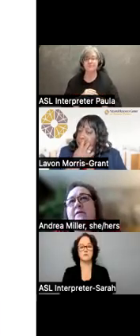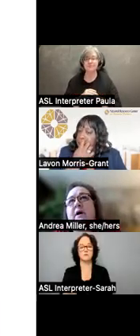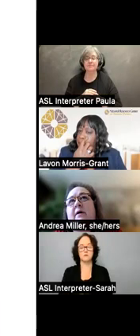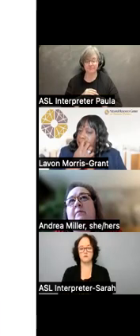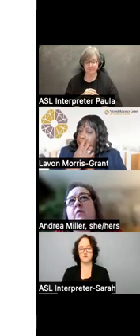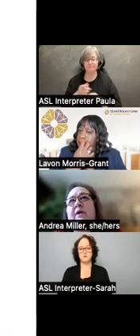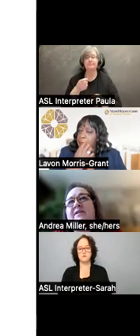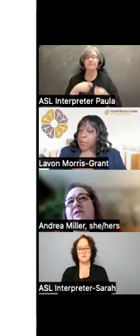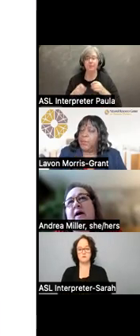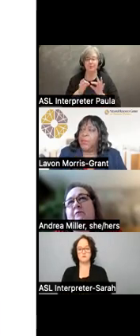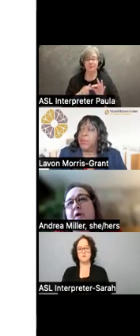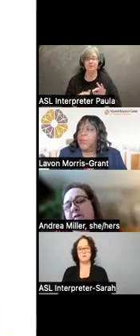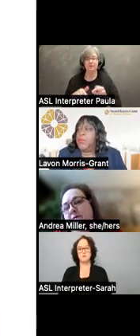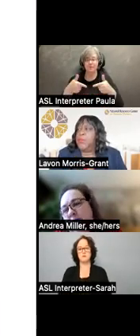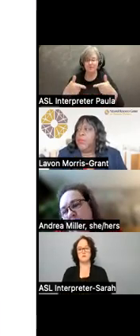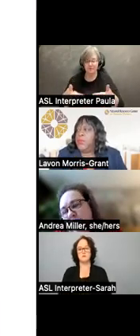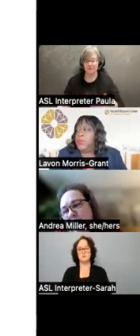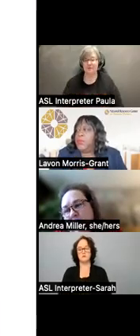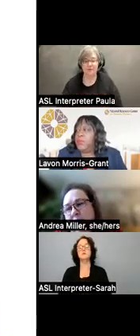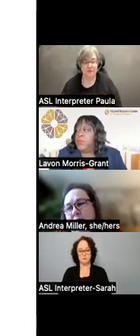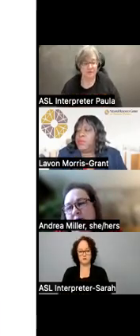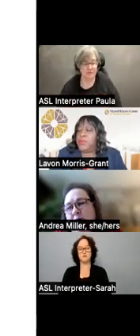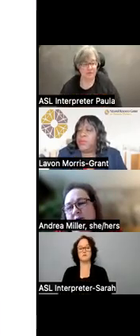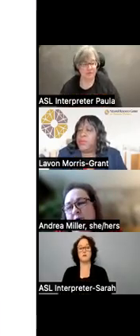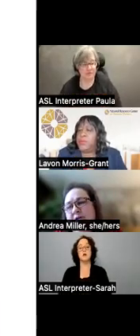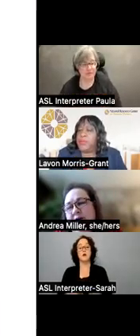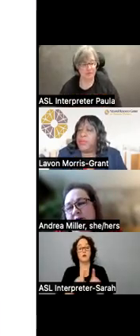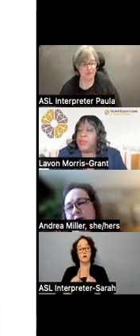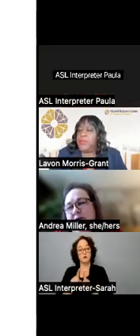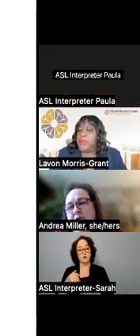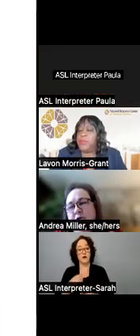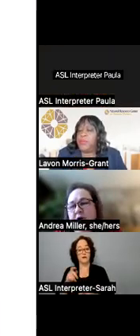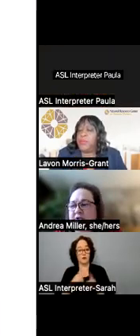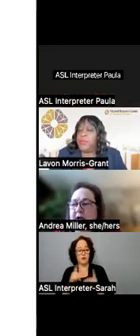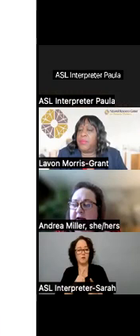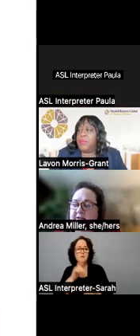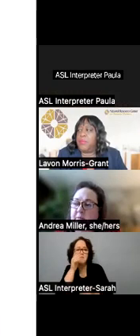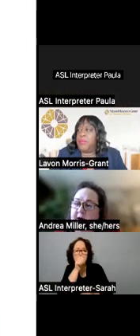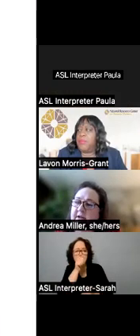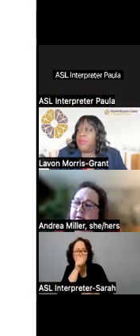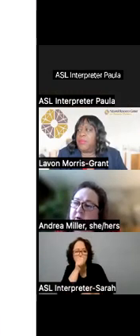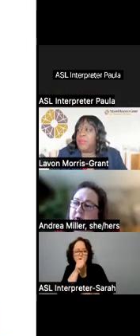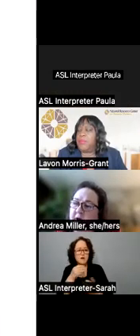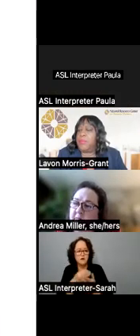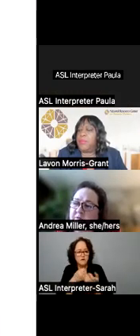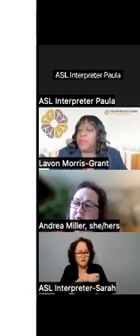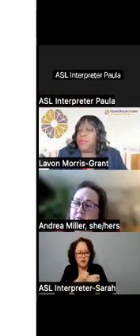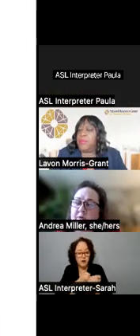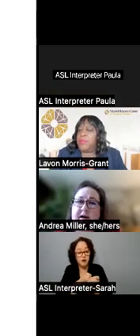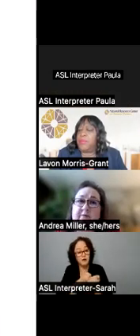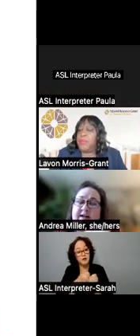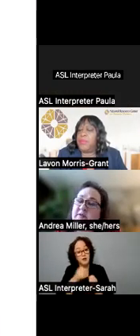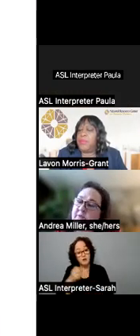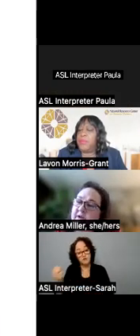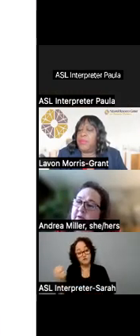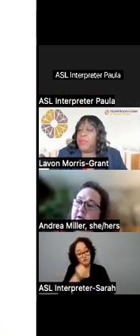that we also have private funders that we have pulled in that you could also add as a braiding level to